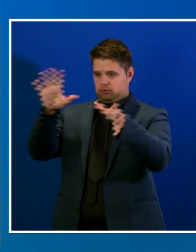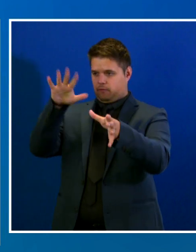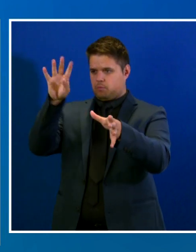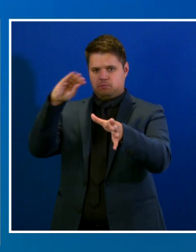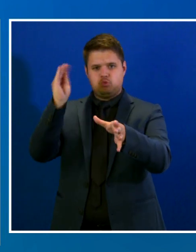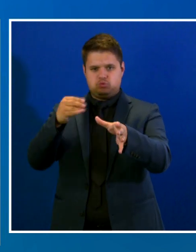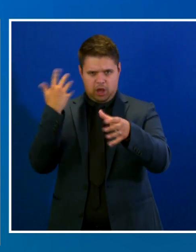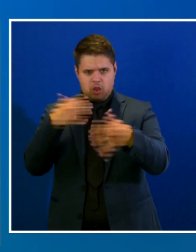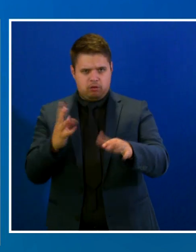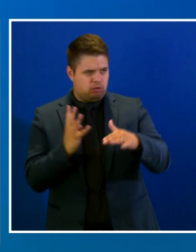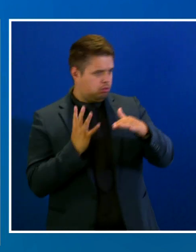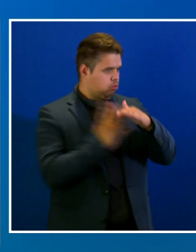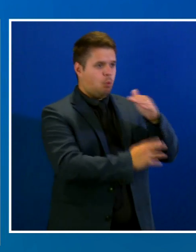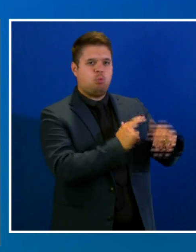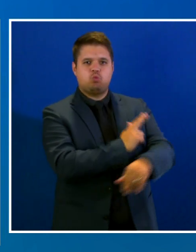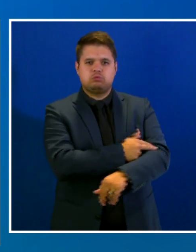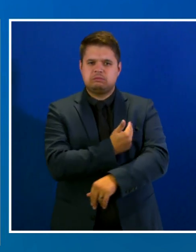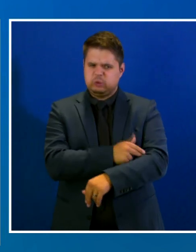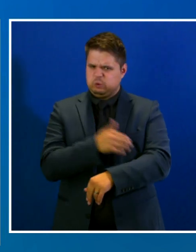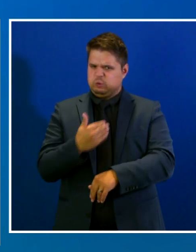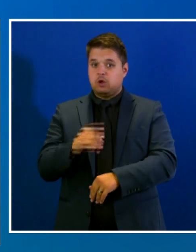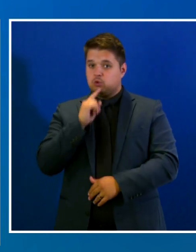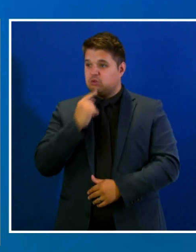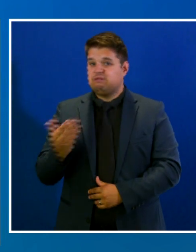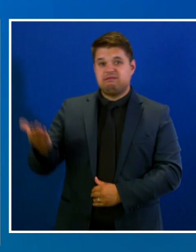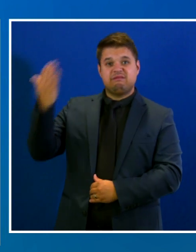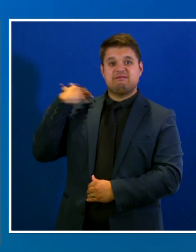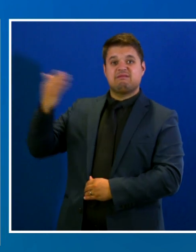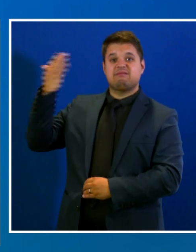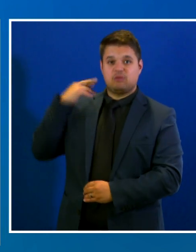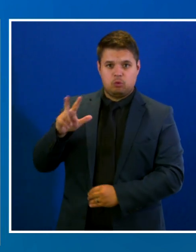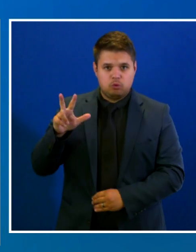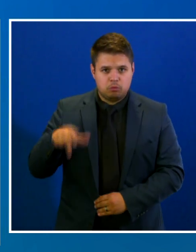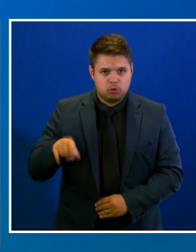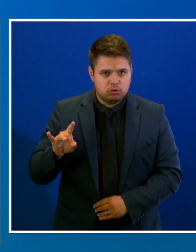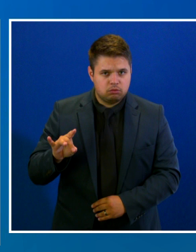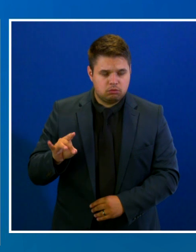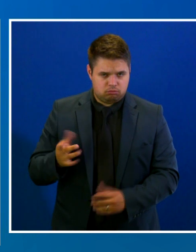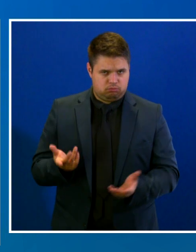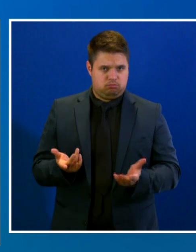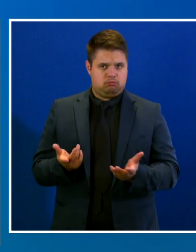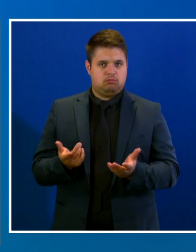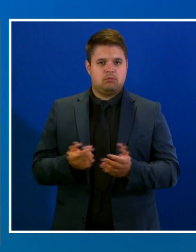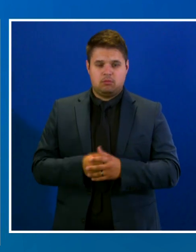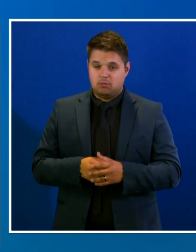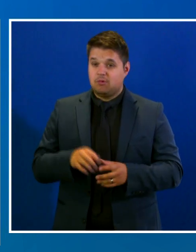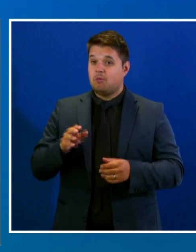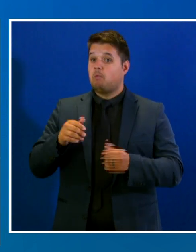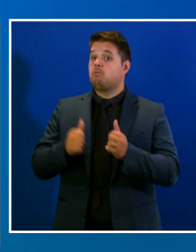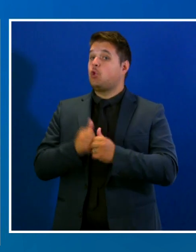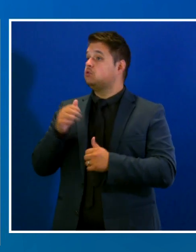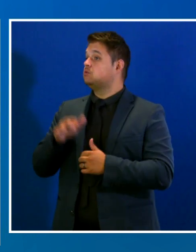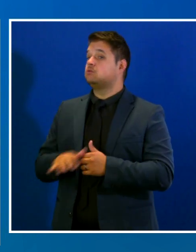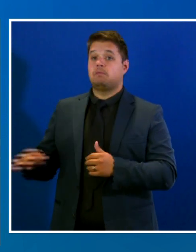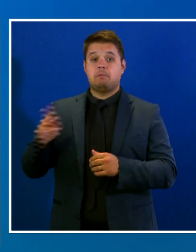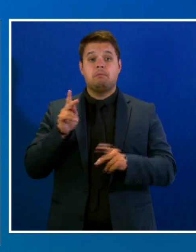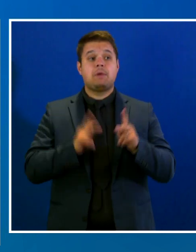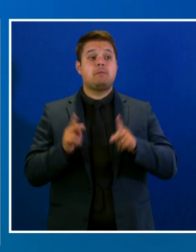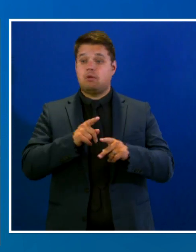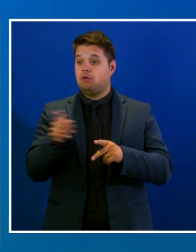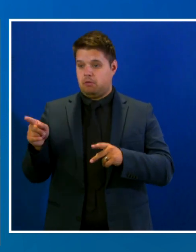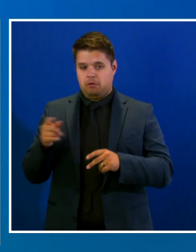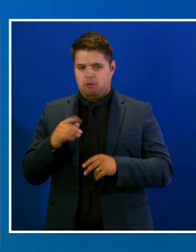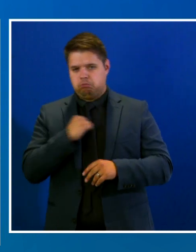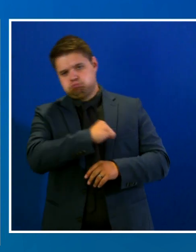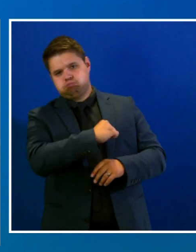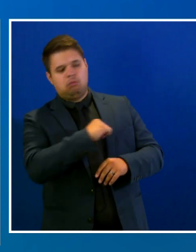Even though most of our residents have not been vaccinated, the demand for vaccination has decreased significantly